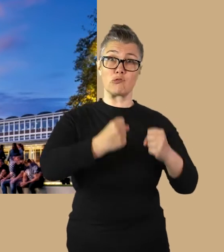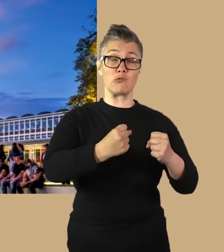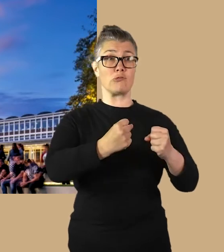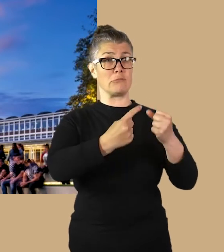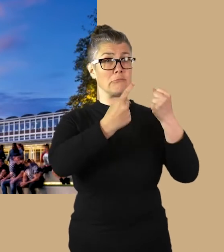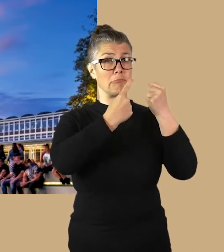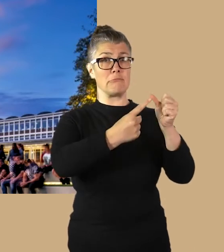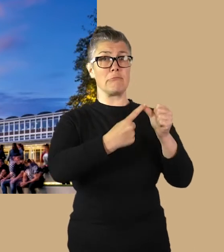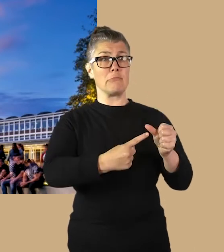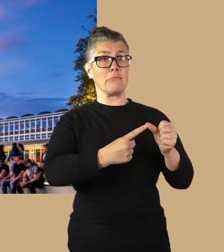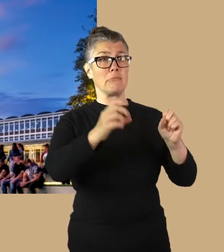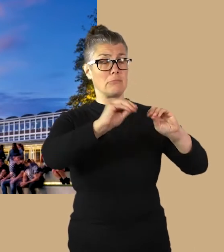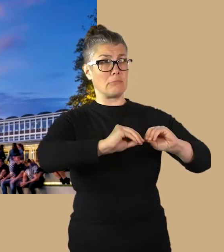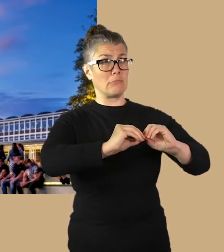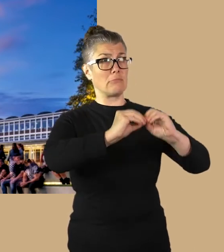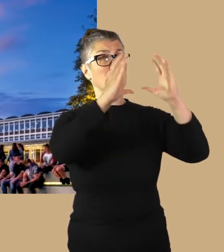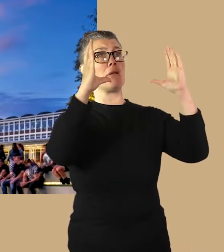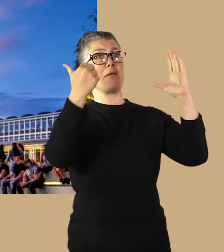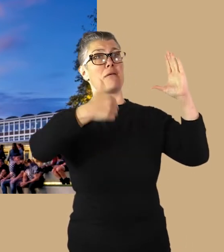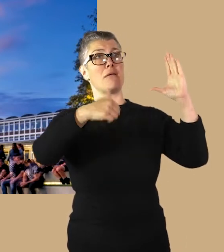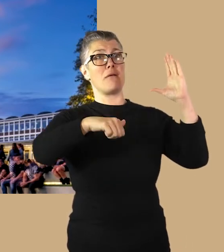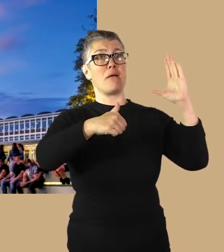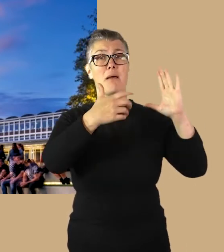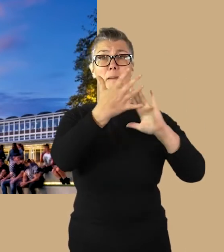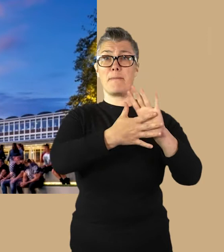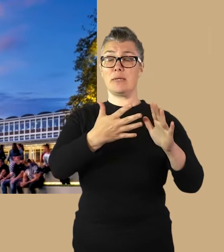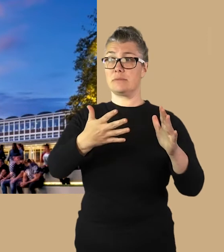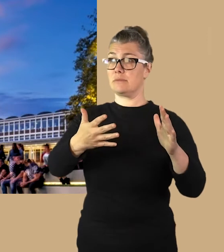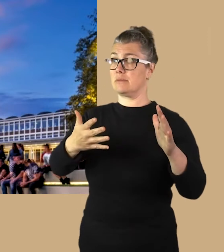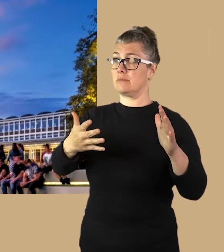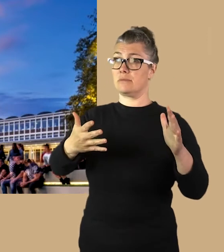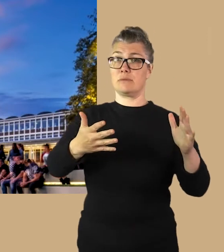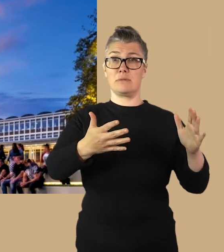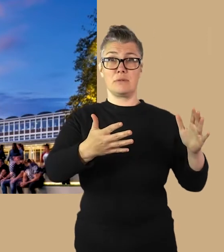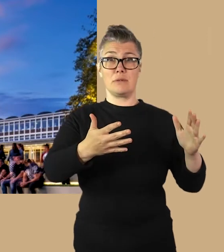real concrete answers, it can actually